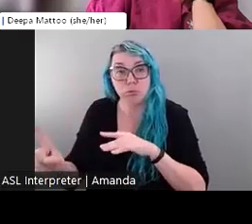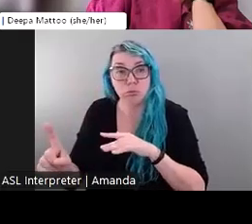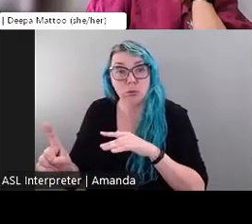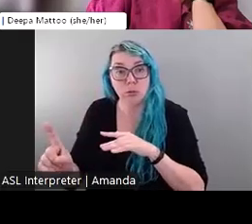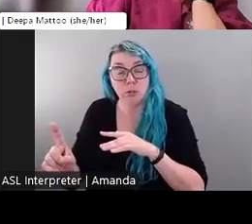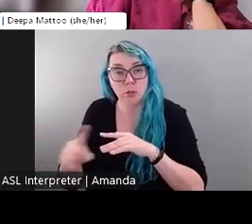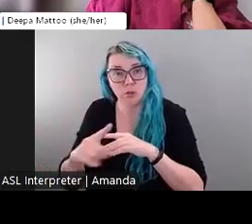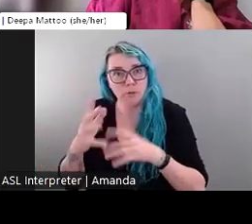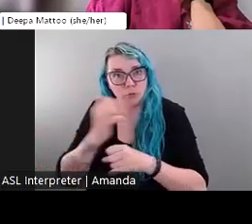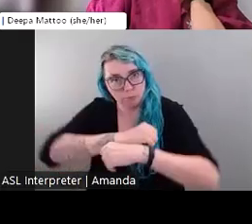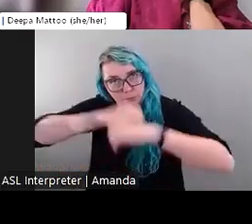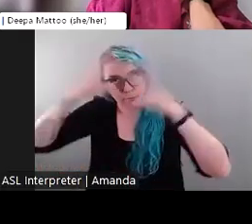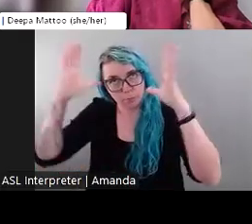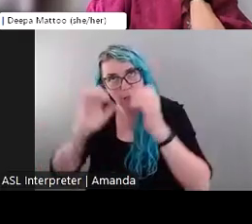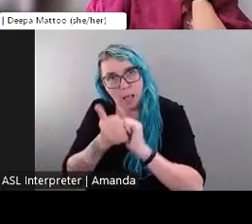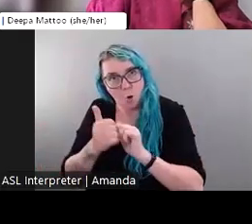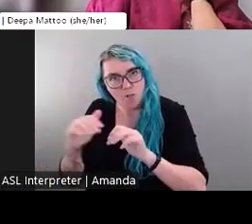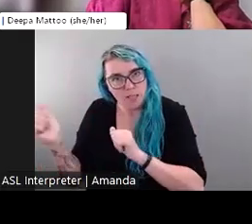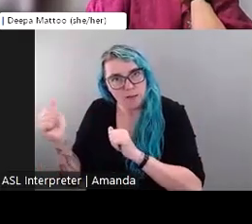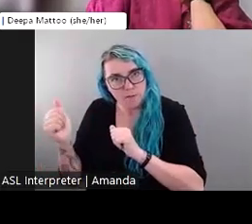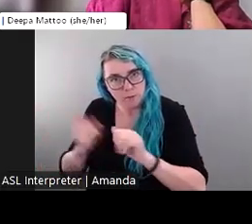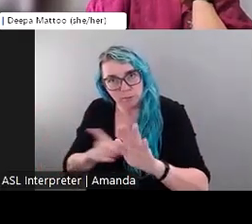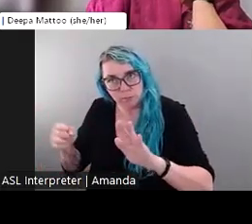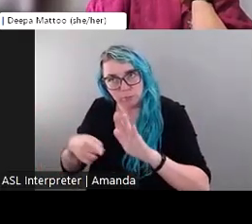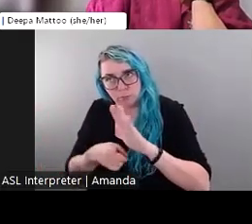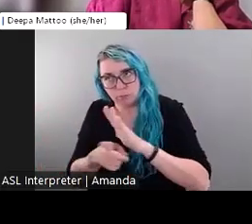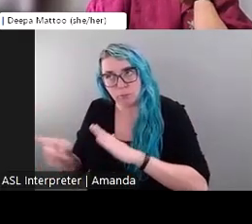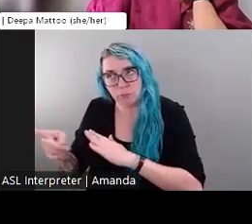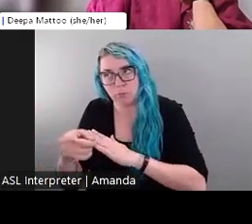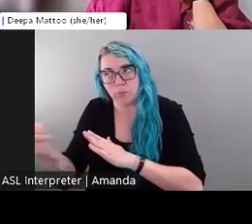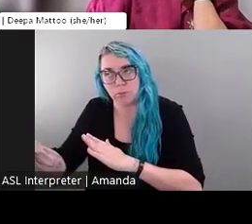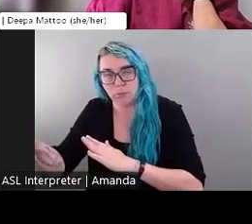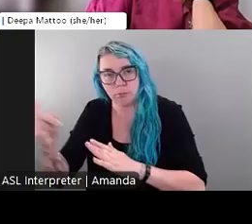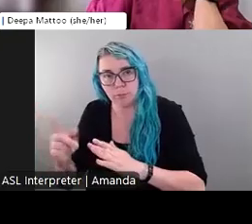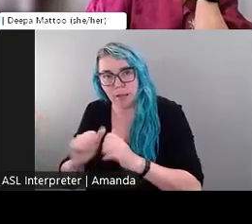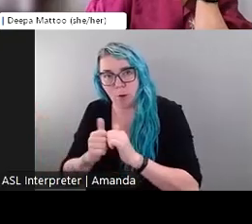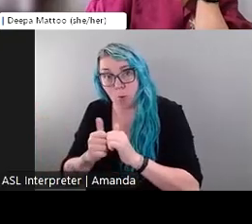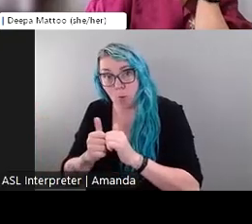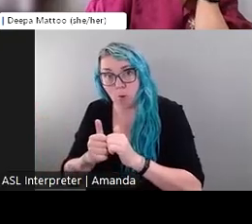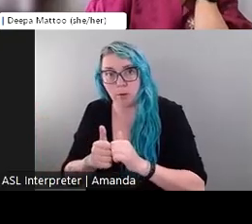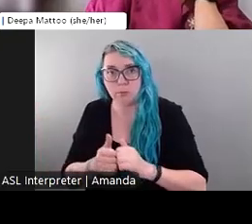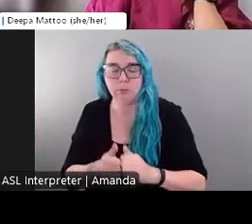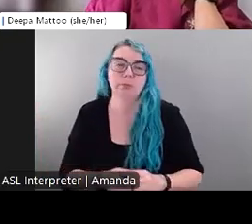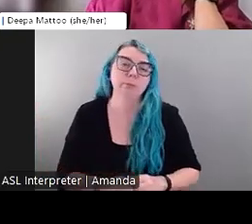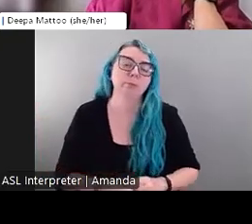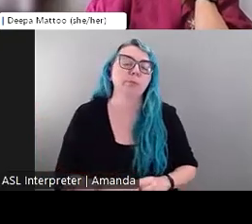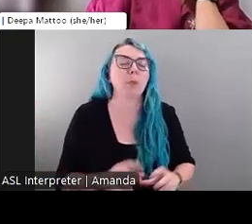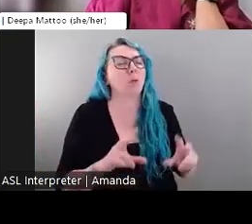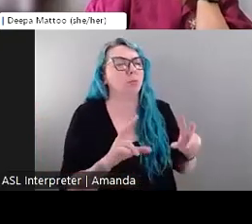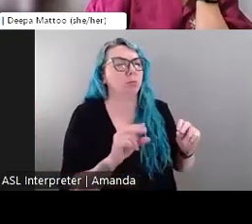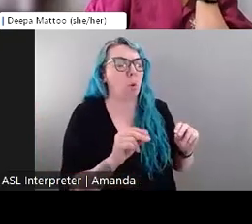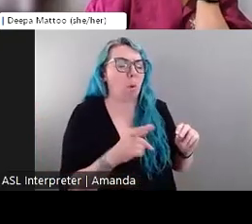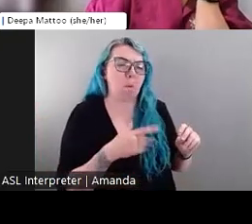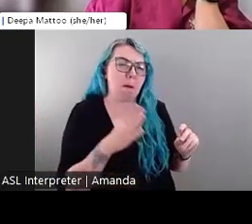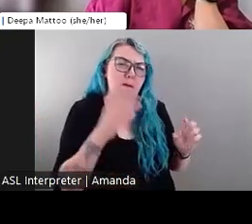you need to be quickly leaving? No, I never thought about that. So that's another thing